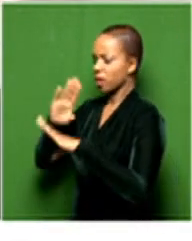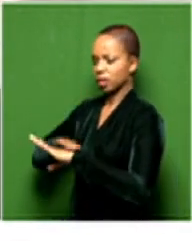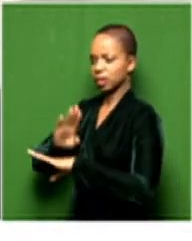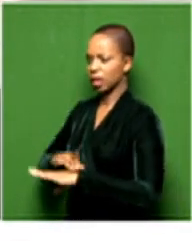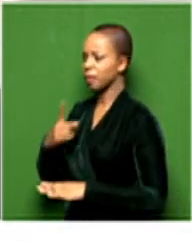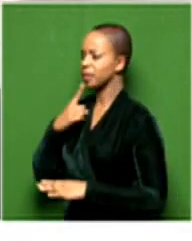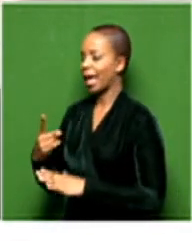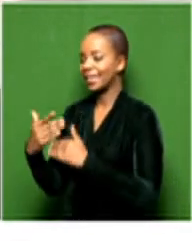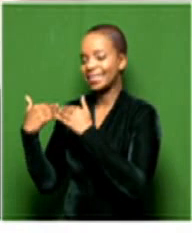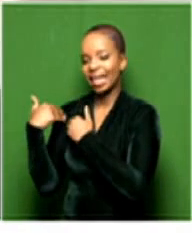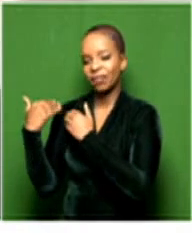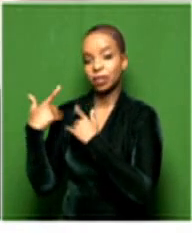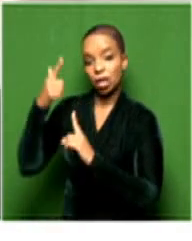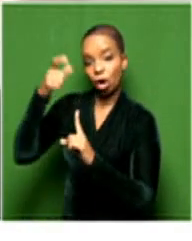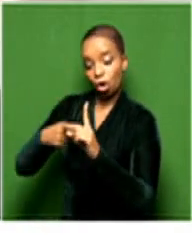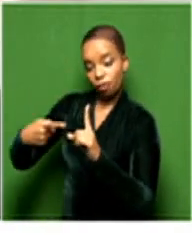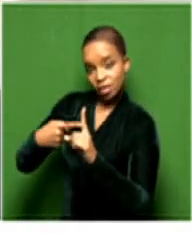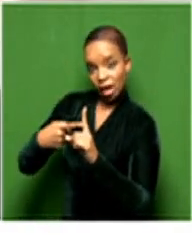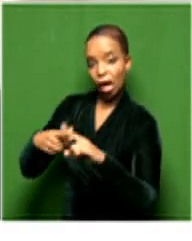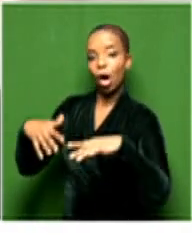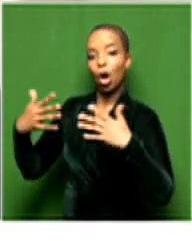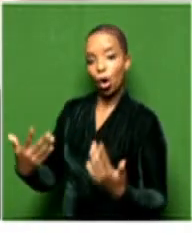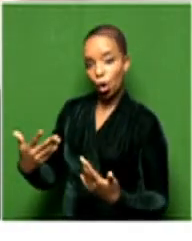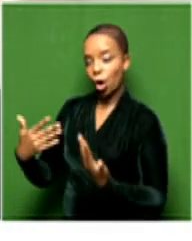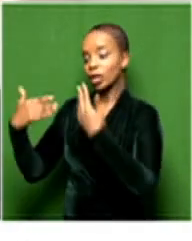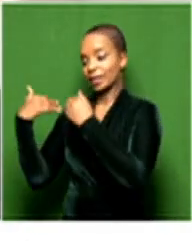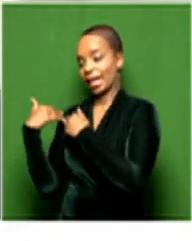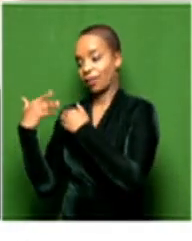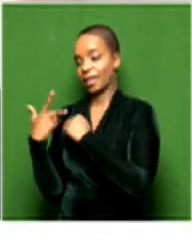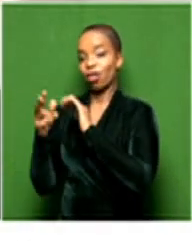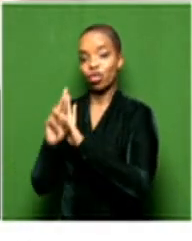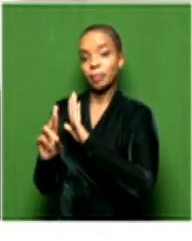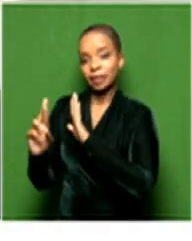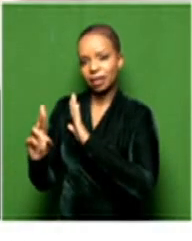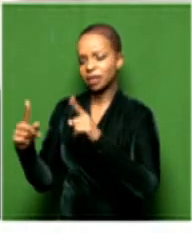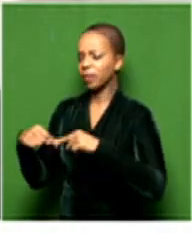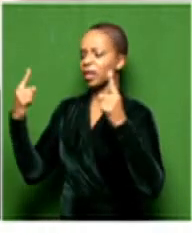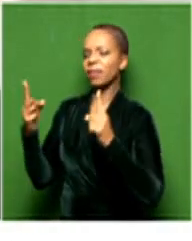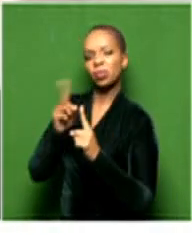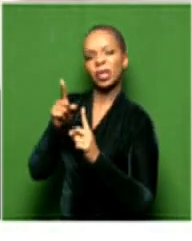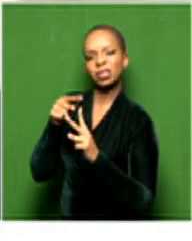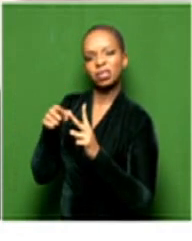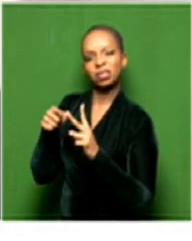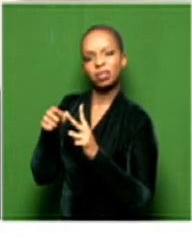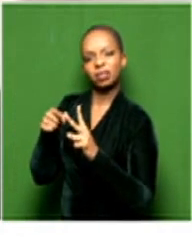safety representative, and I do understand there is actually a difference between those two. What's the difference?